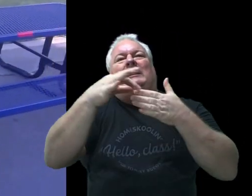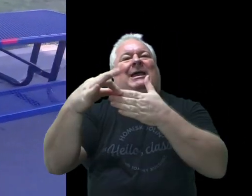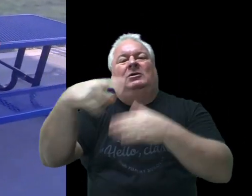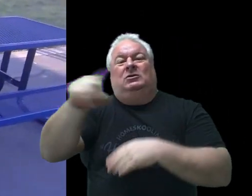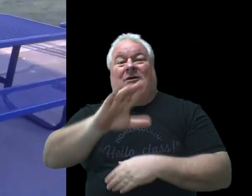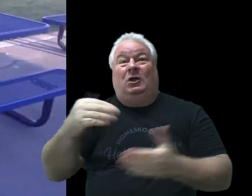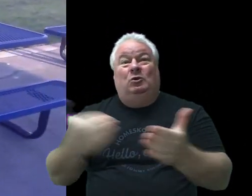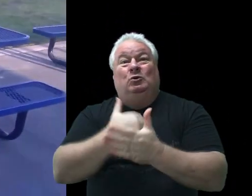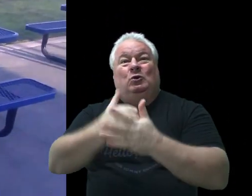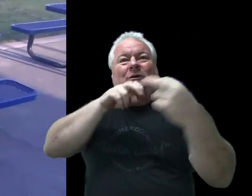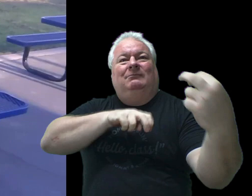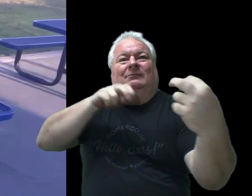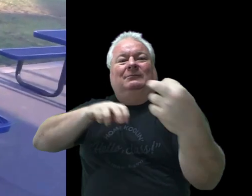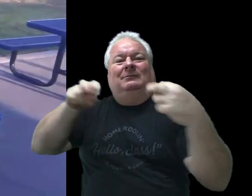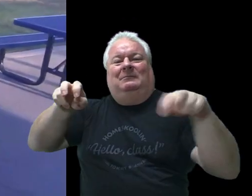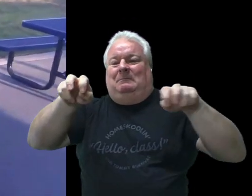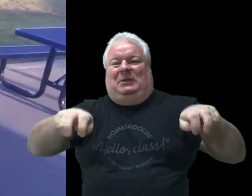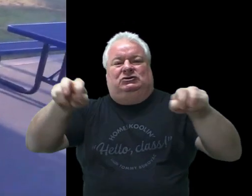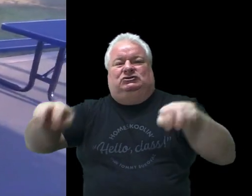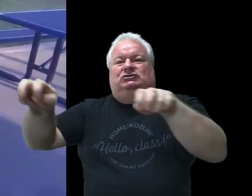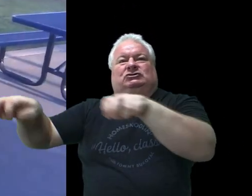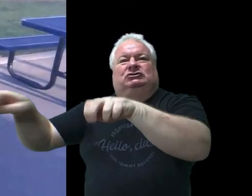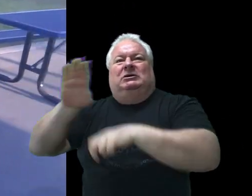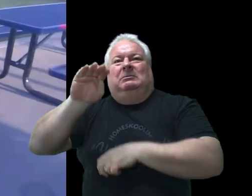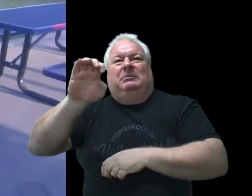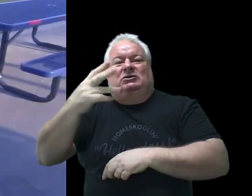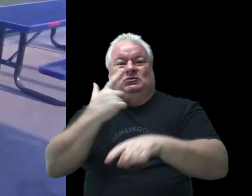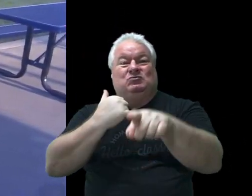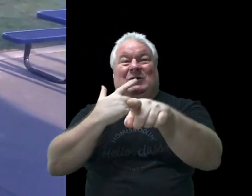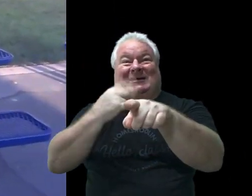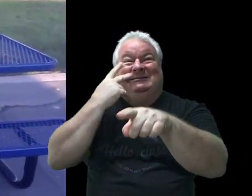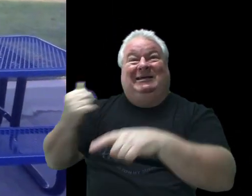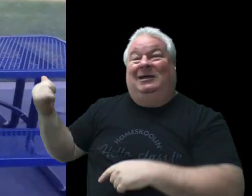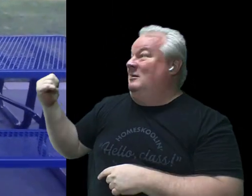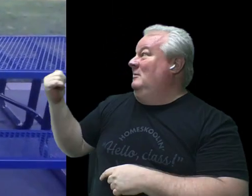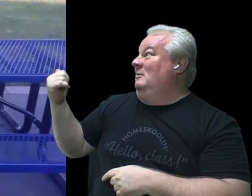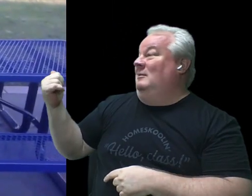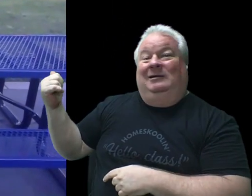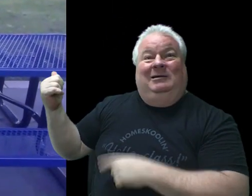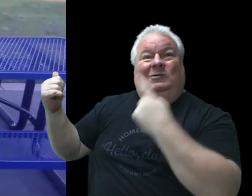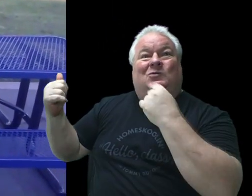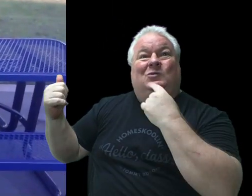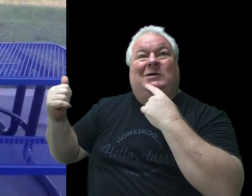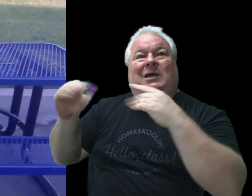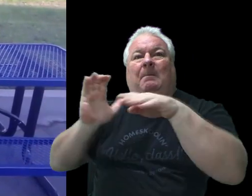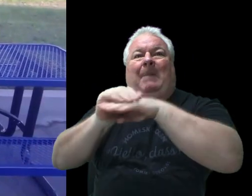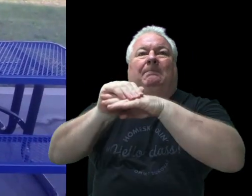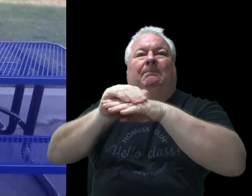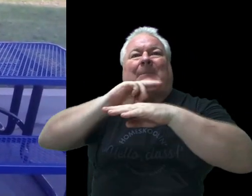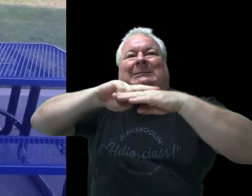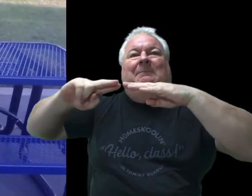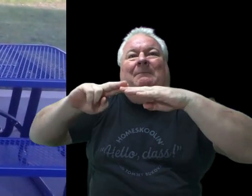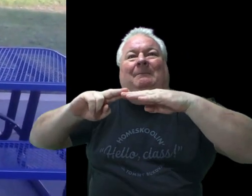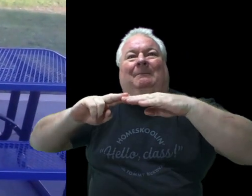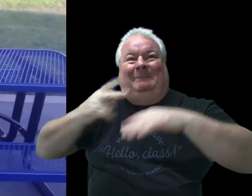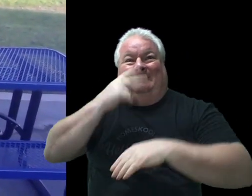look at these new benches. I hope you notice the red sticker that is